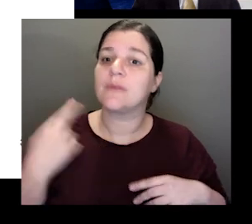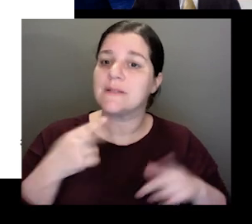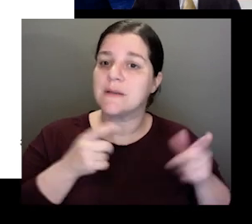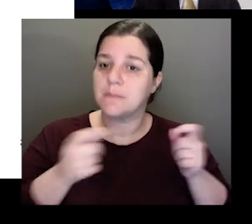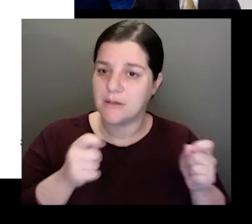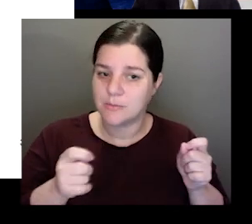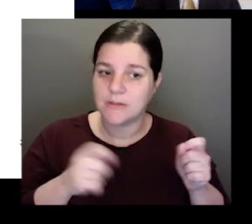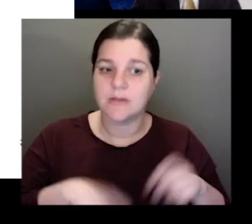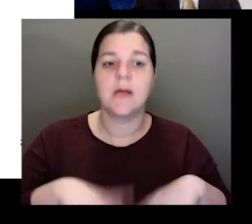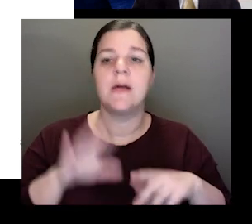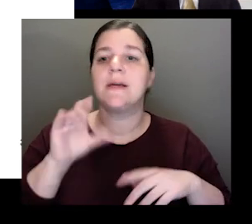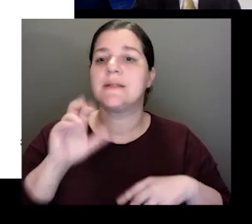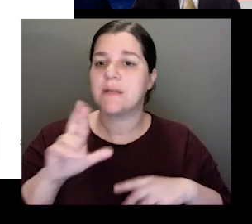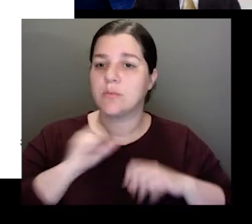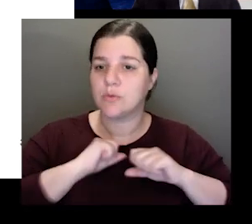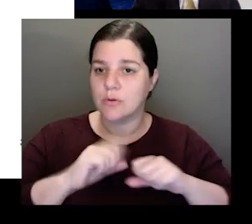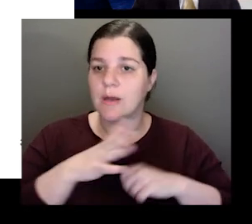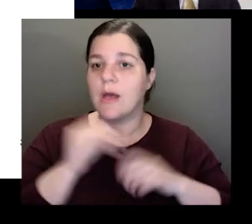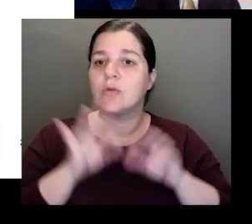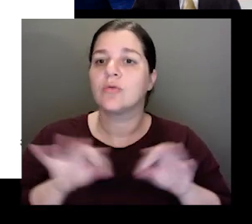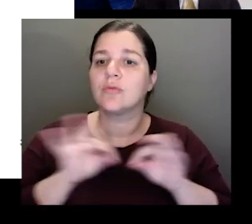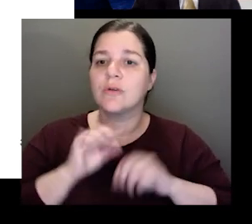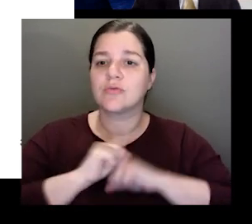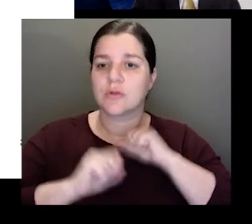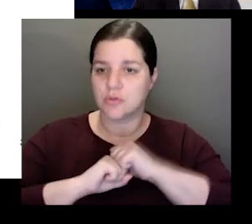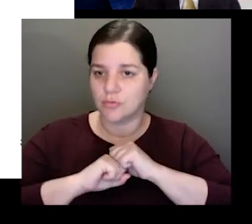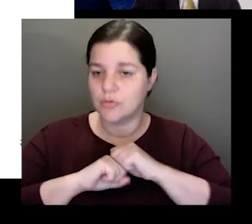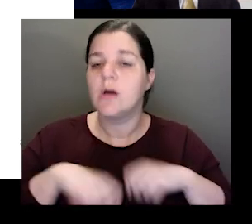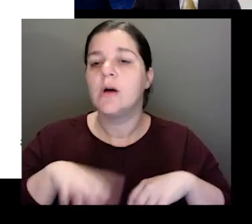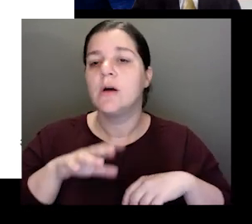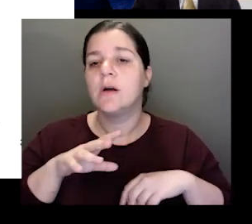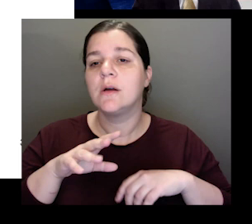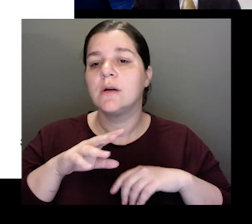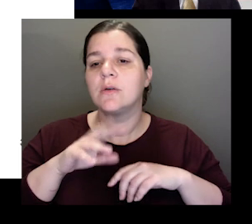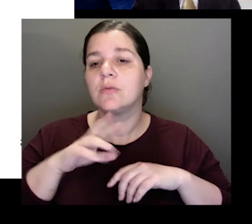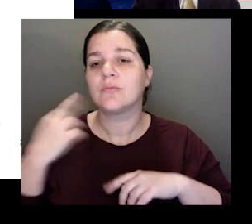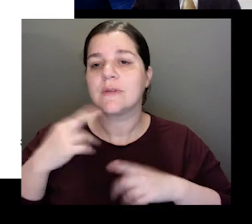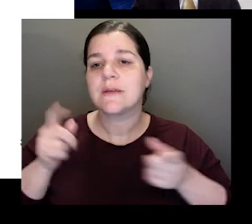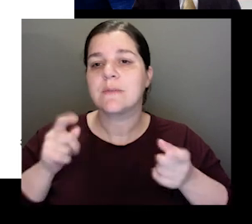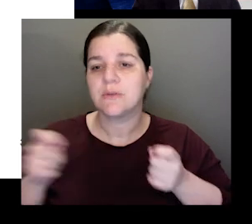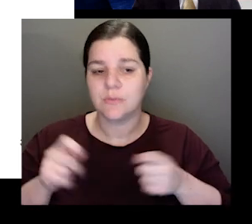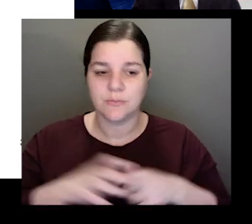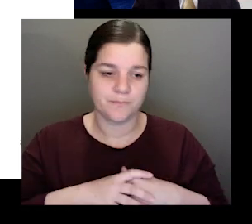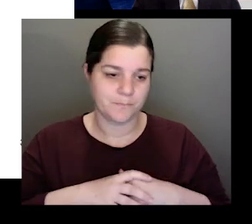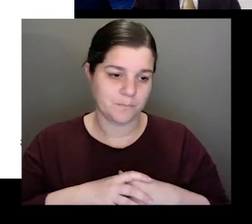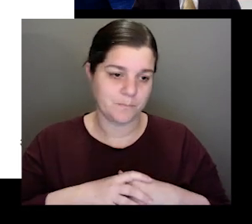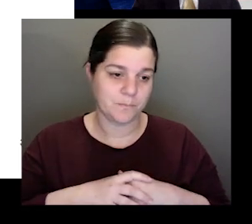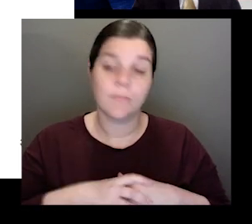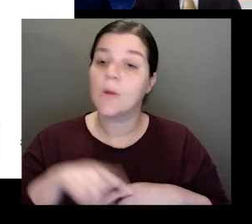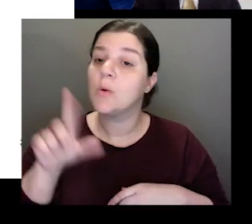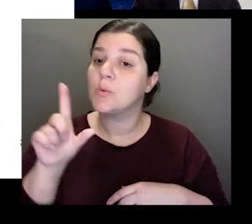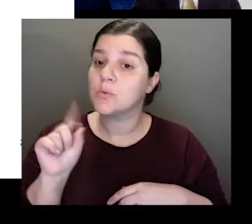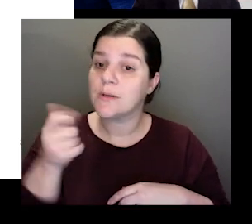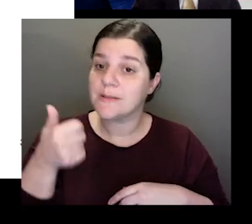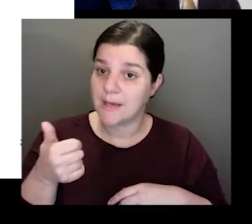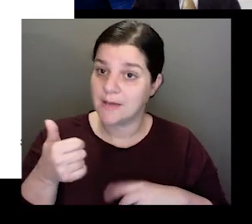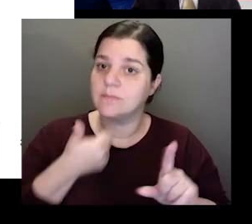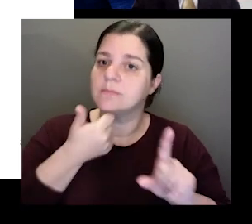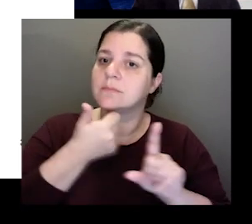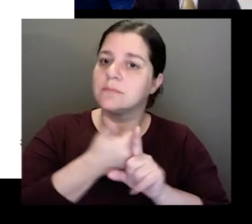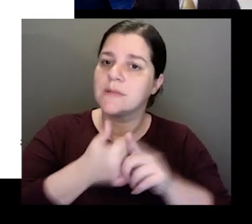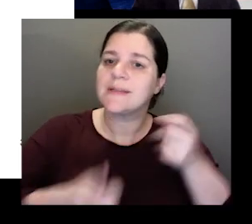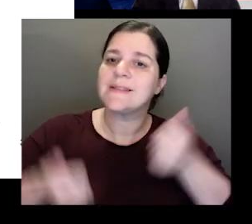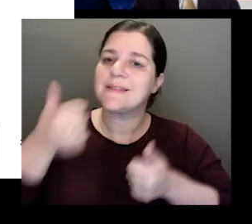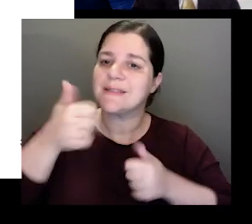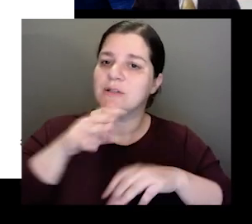election cybersecurity, and critical infrastructure security risk management. In 2010, he was Senior Advisor